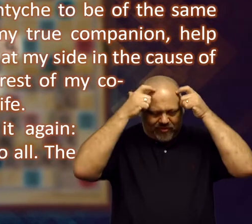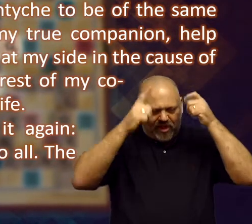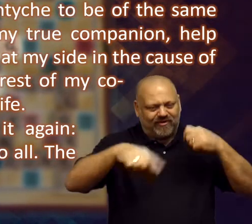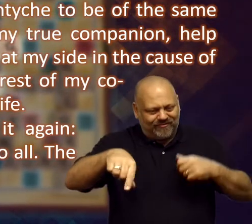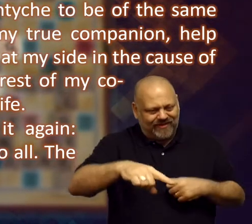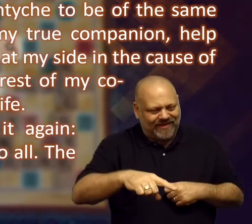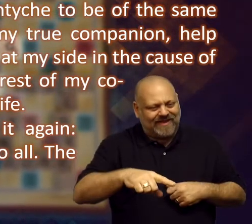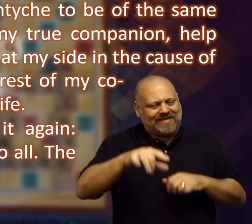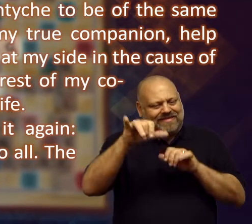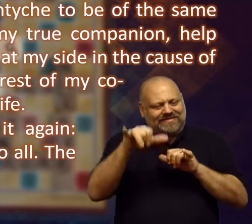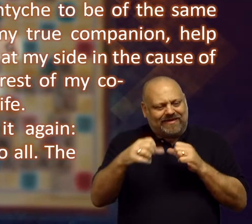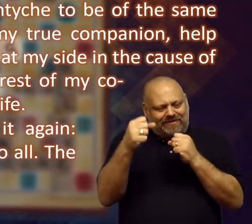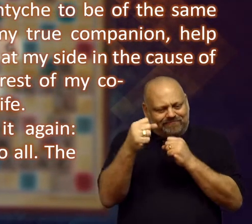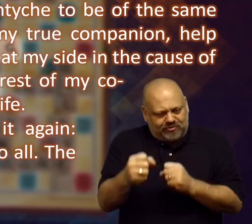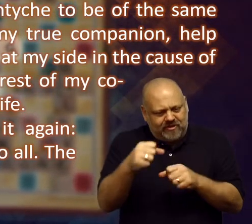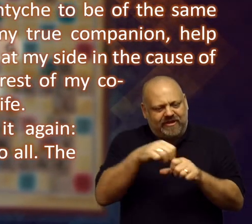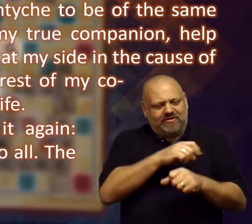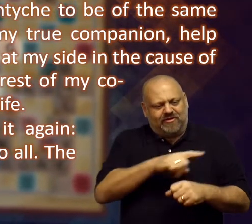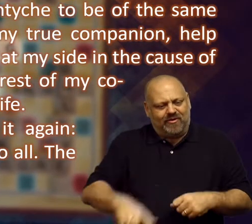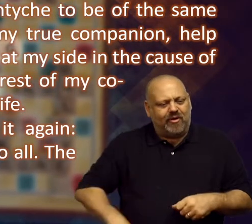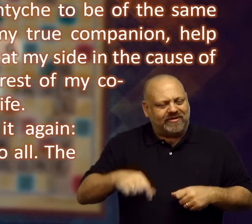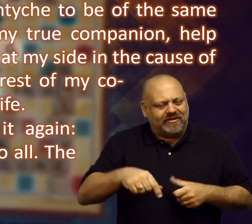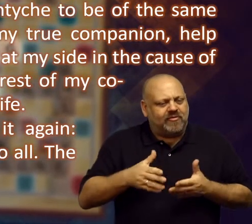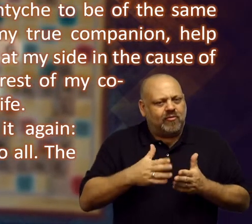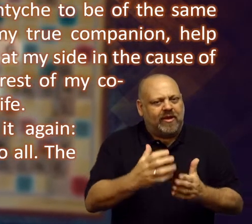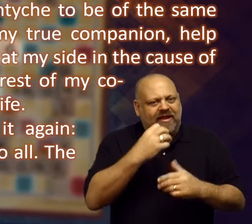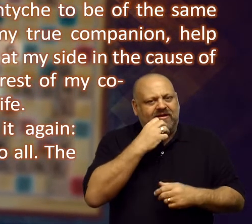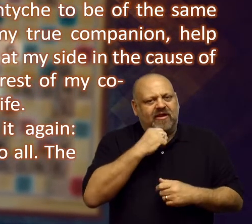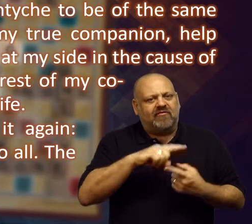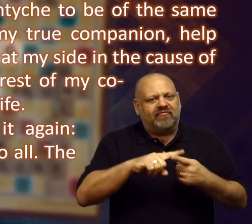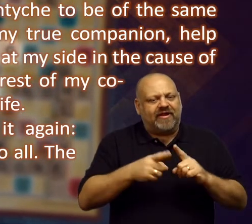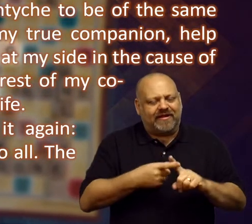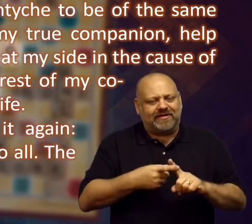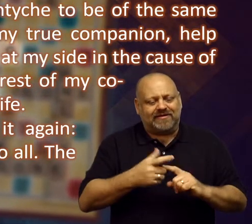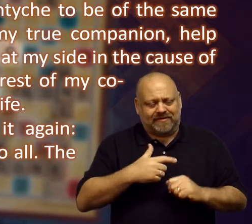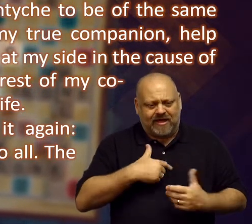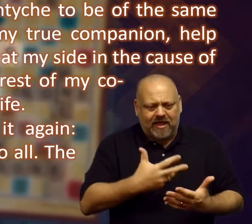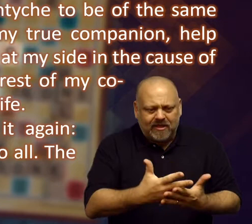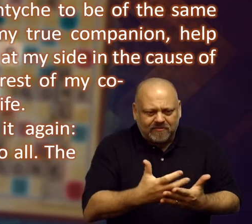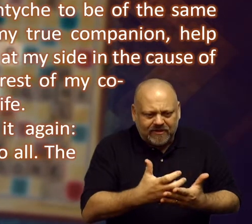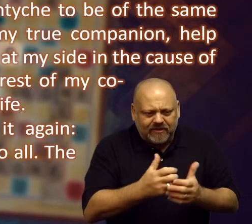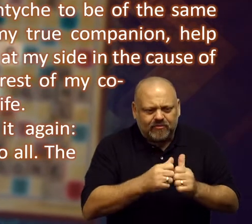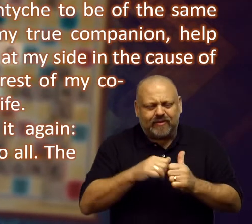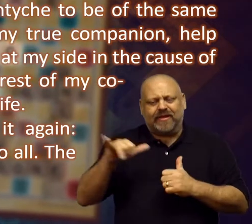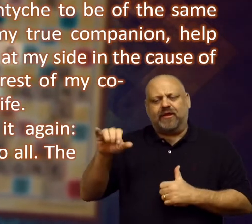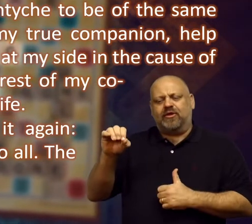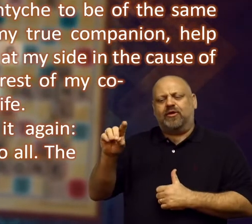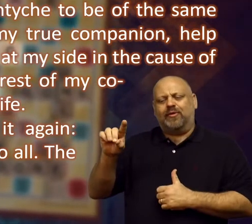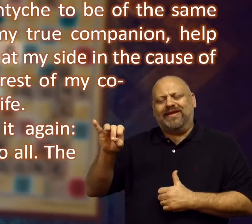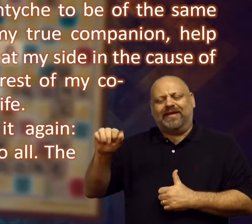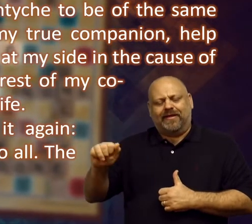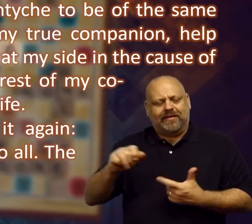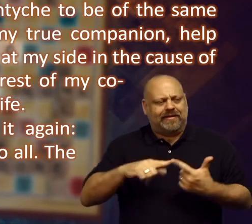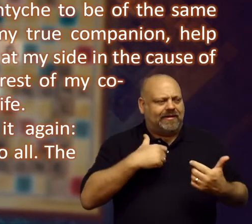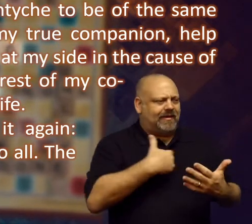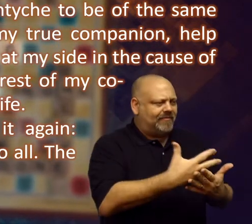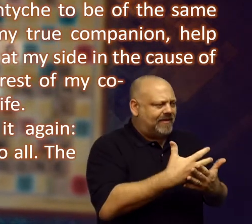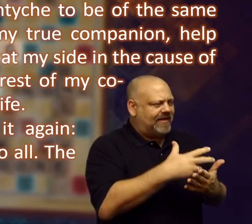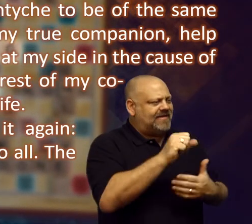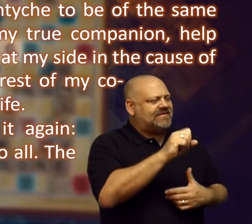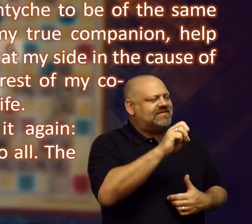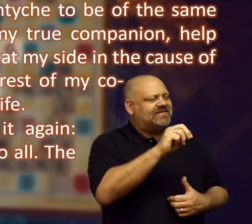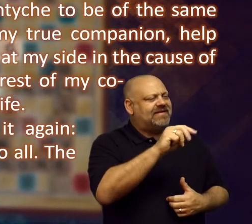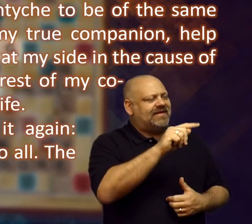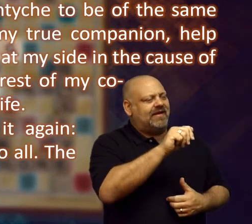crown, stand firm in the Lord in this way, dear friends. I plead with Yodia and I plead